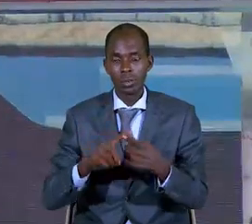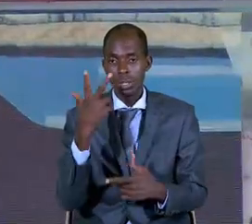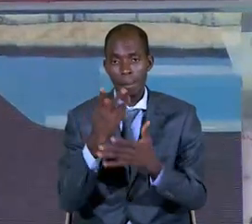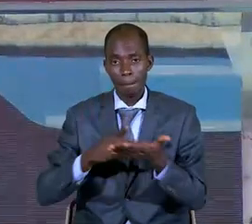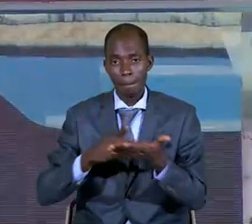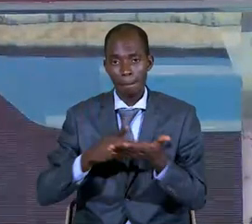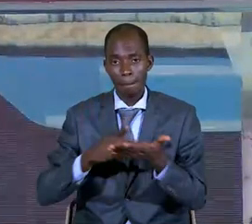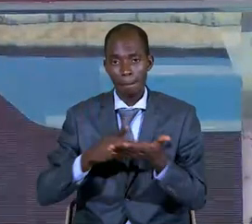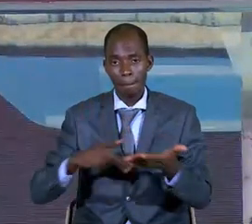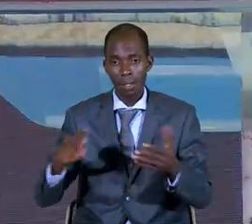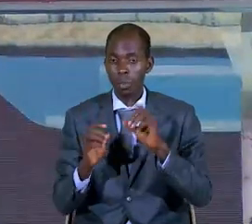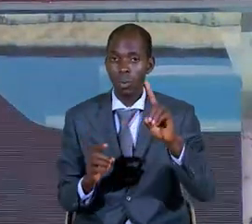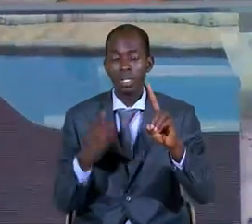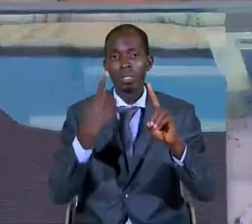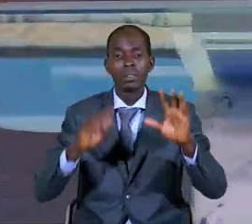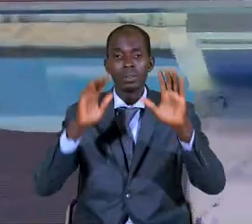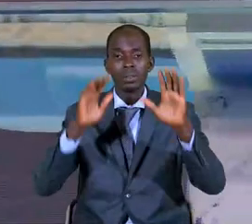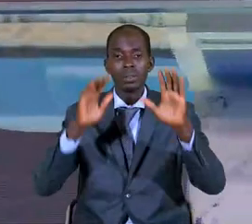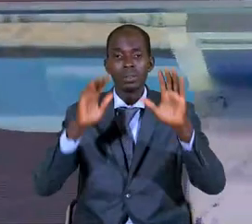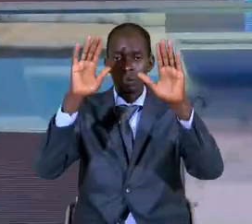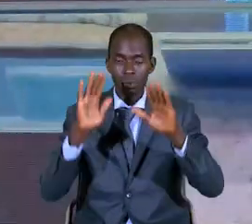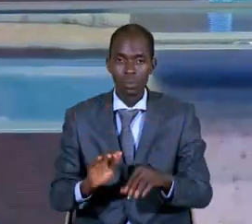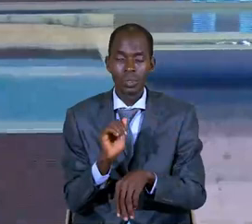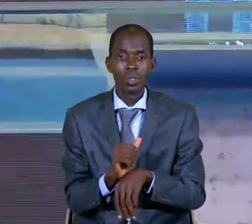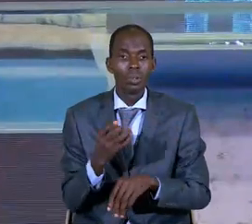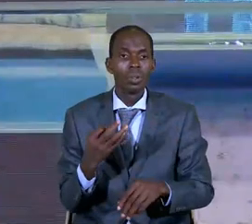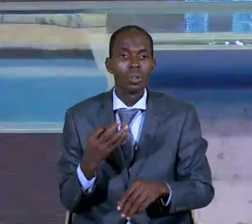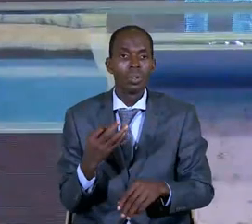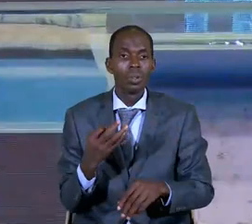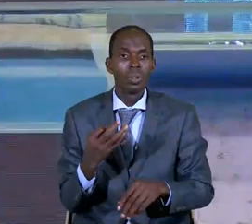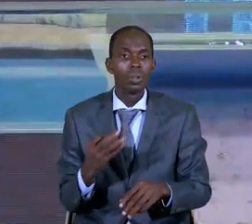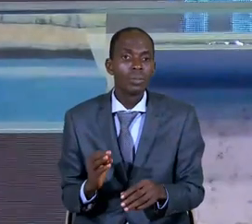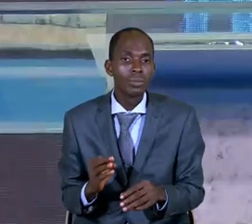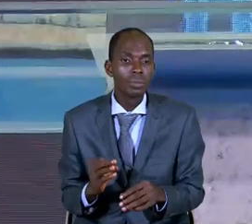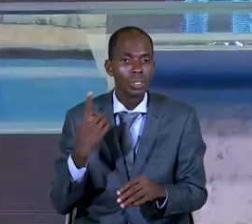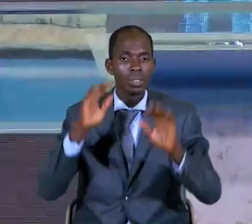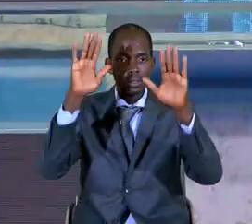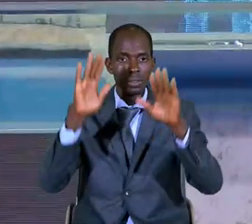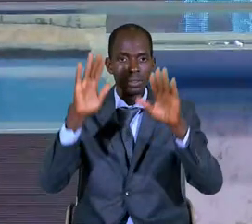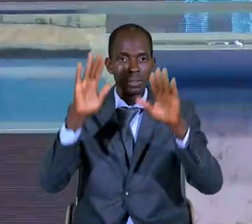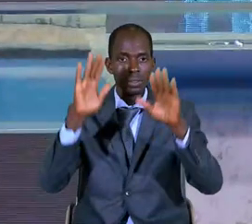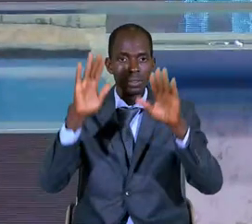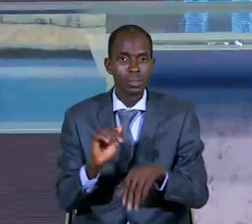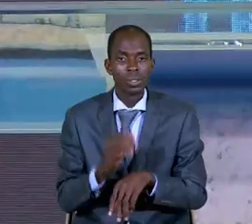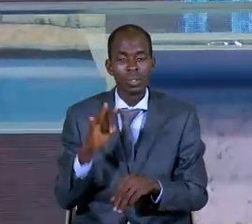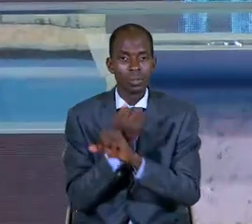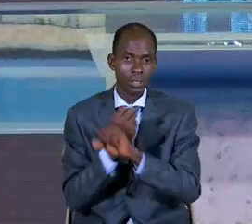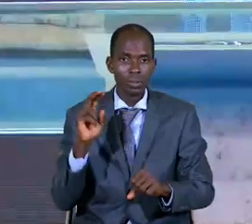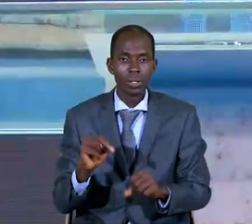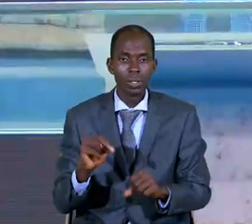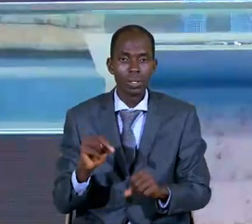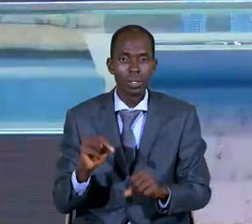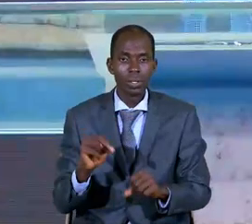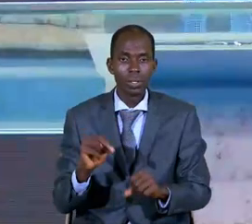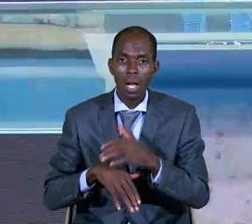one, the miracle of salvation out of bondage. The miracle of salvation